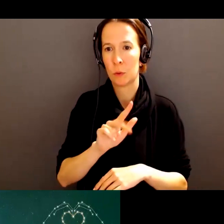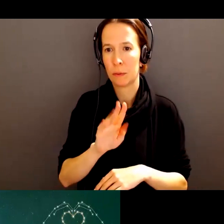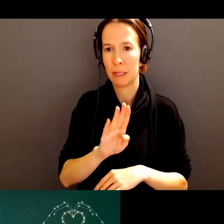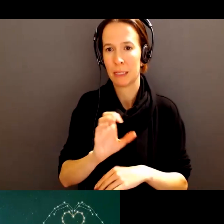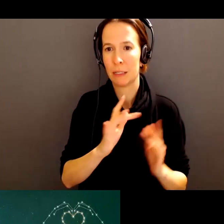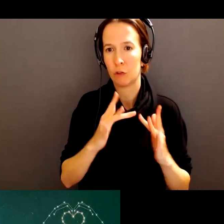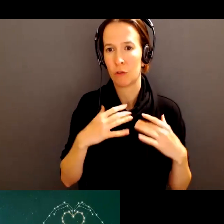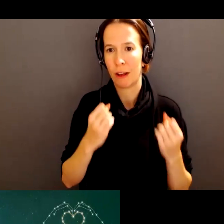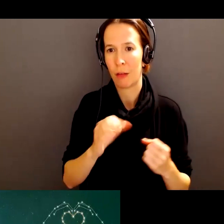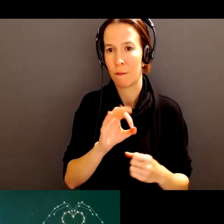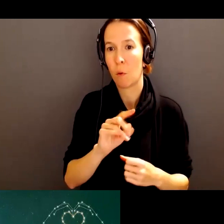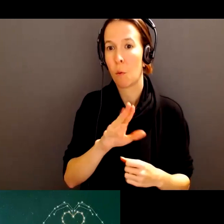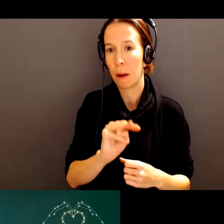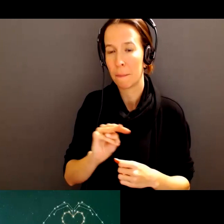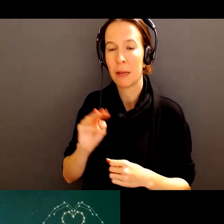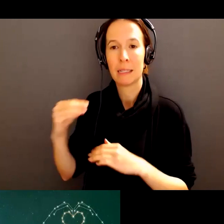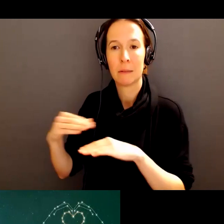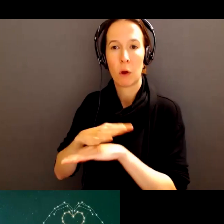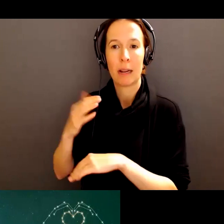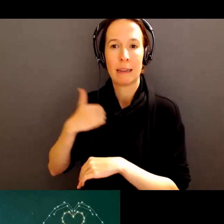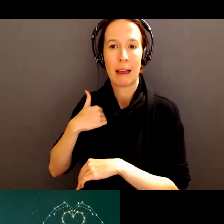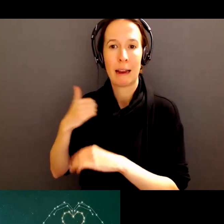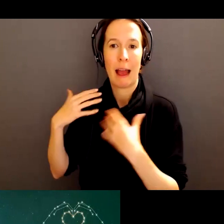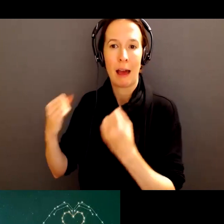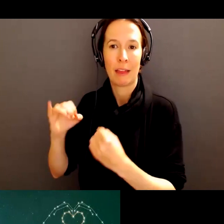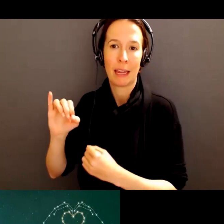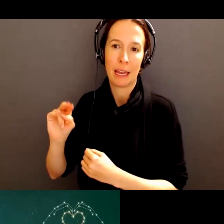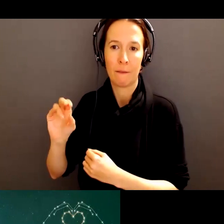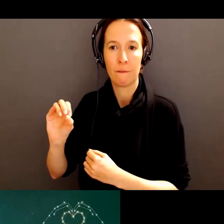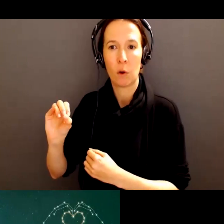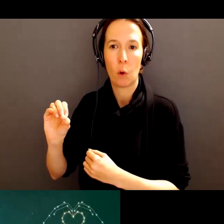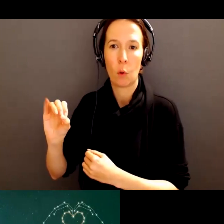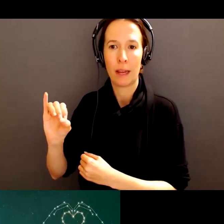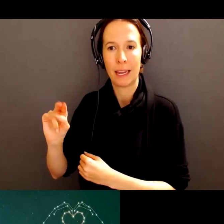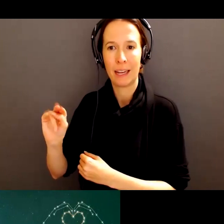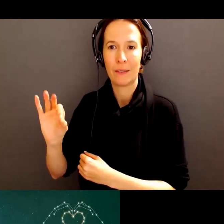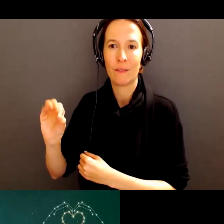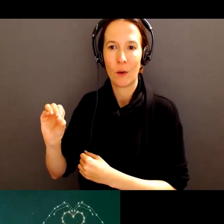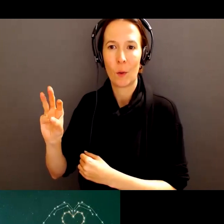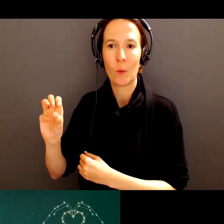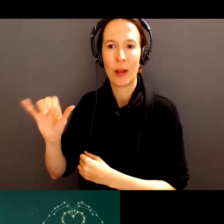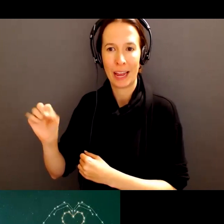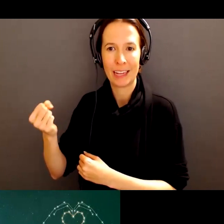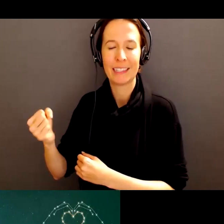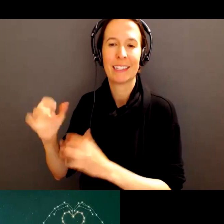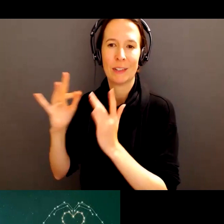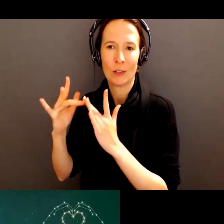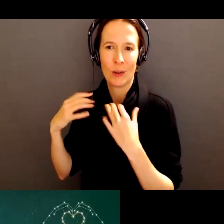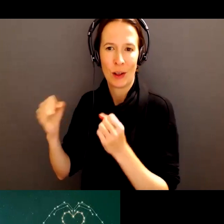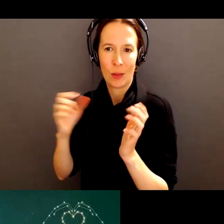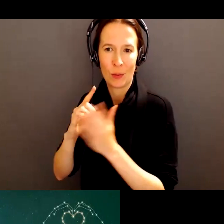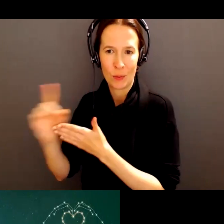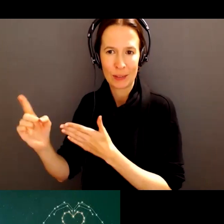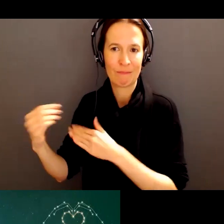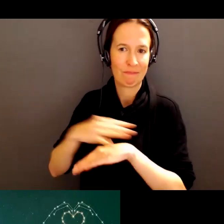BC Digital Health Forum, inspired by Canada Health InfoWay's Digital Health Week. For those joining our virtual circle this afternoon, we